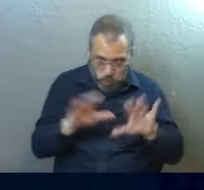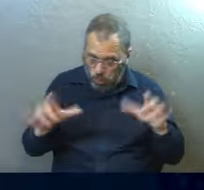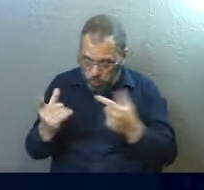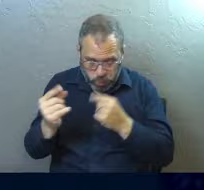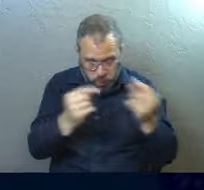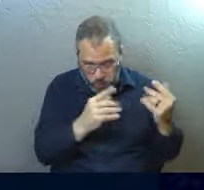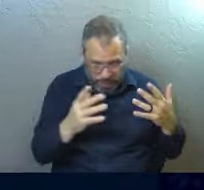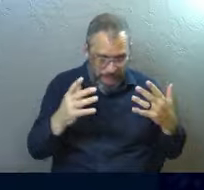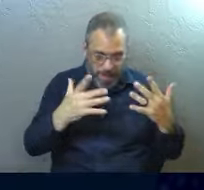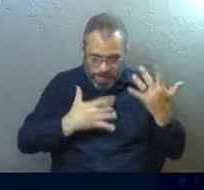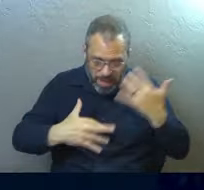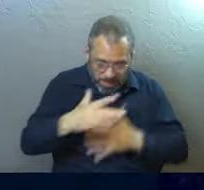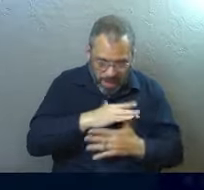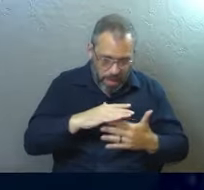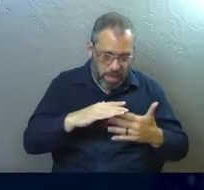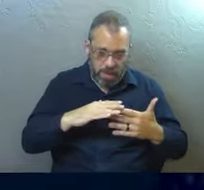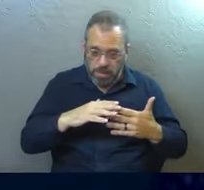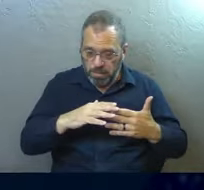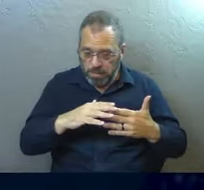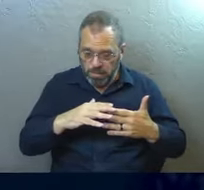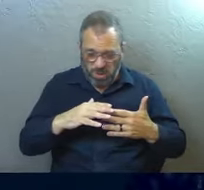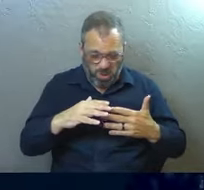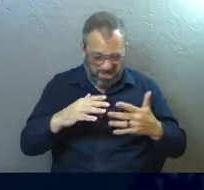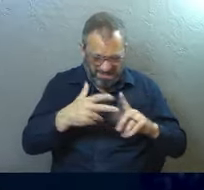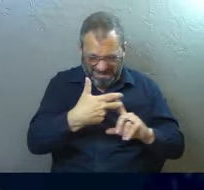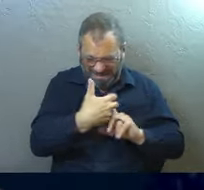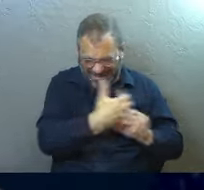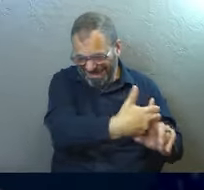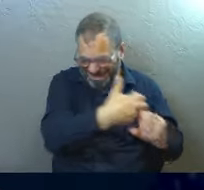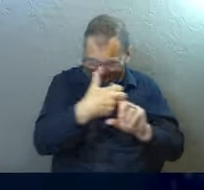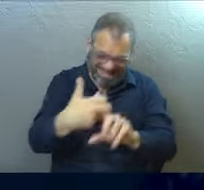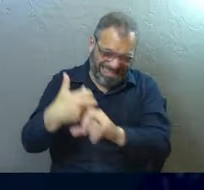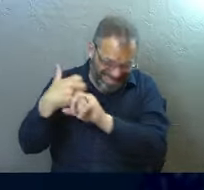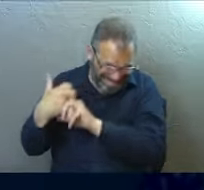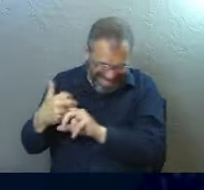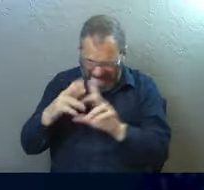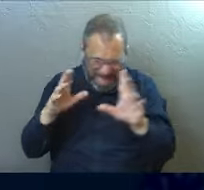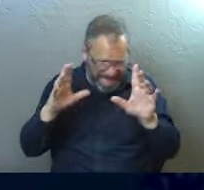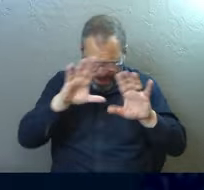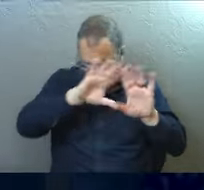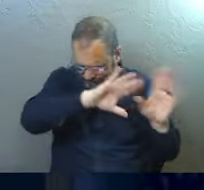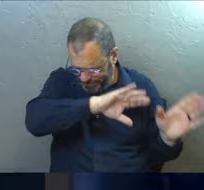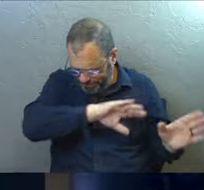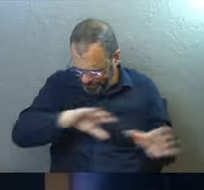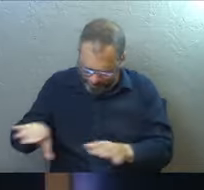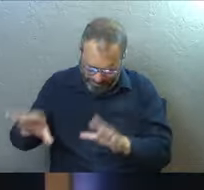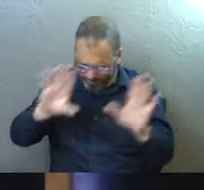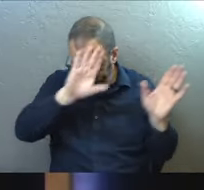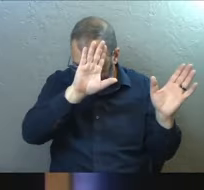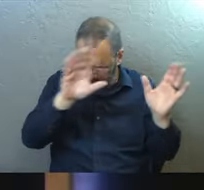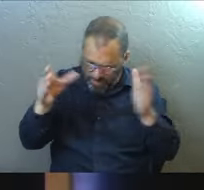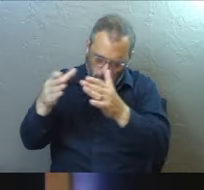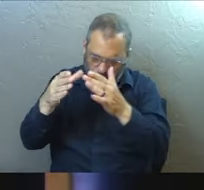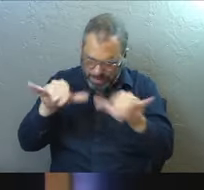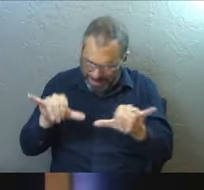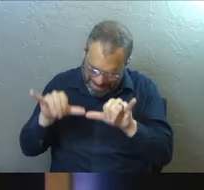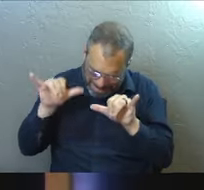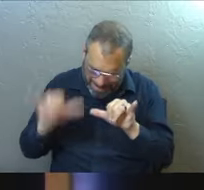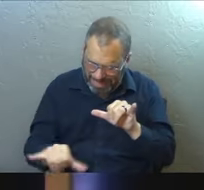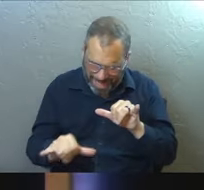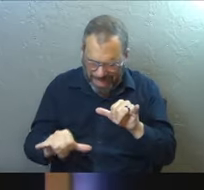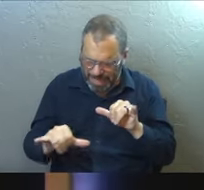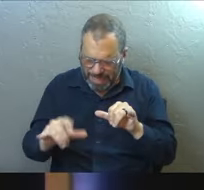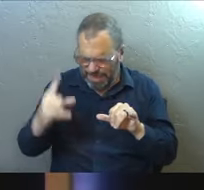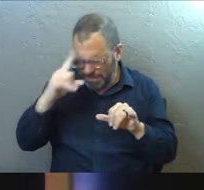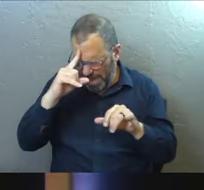be the people that can turn down those other voices, can turn down those distractions and just stay? We